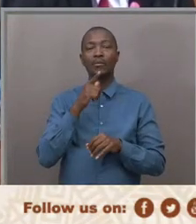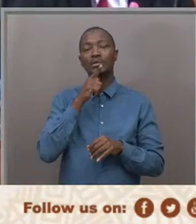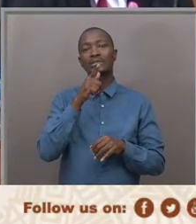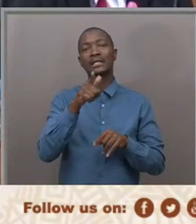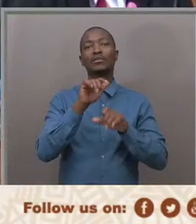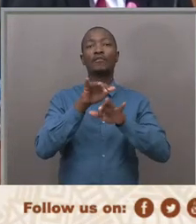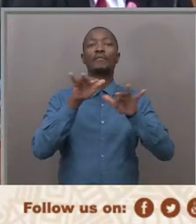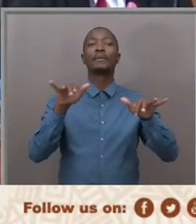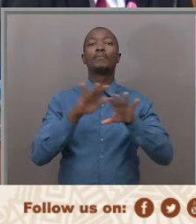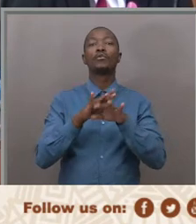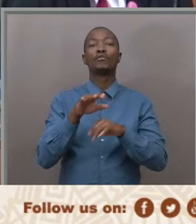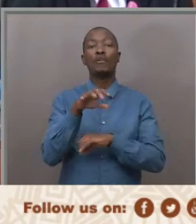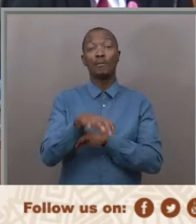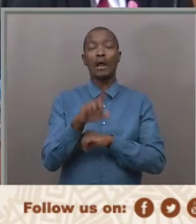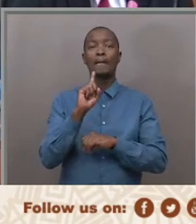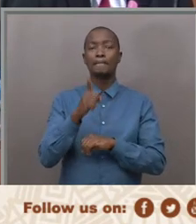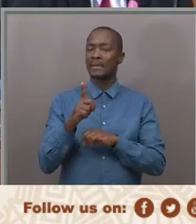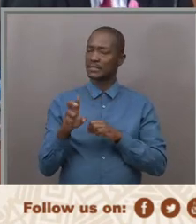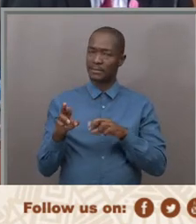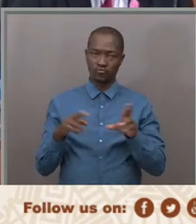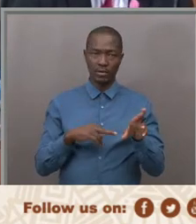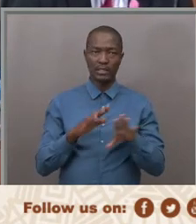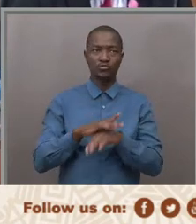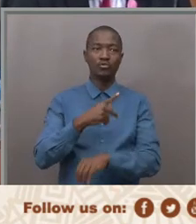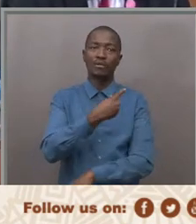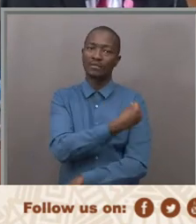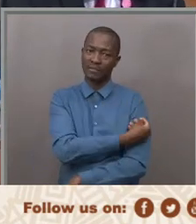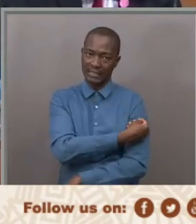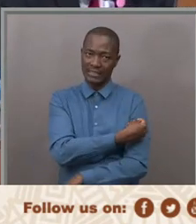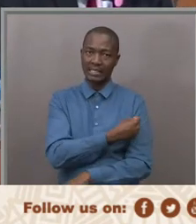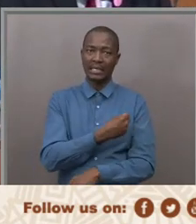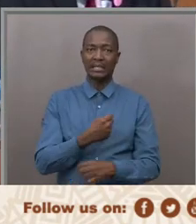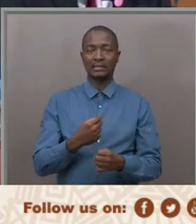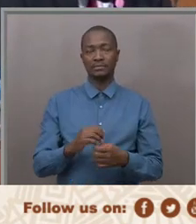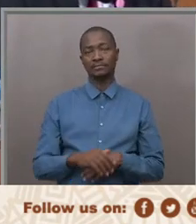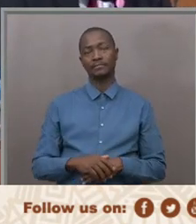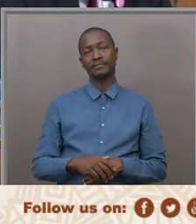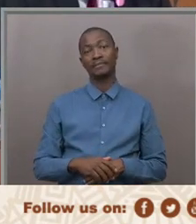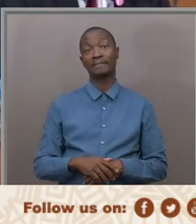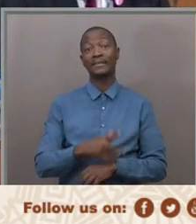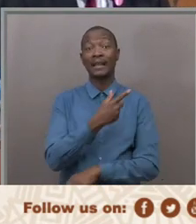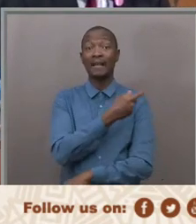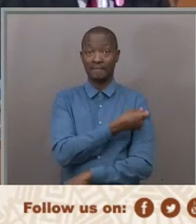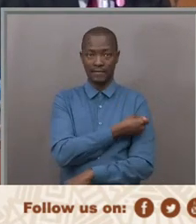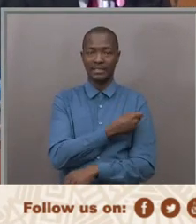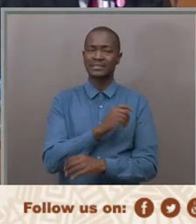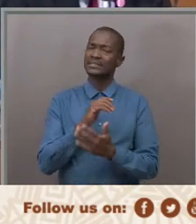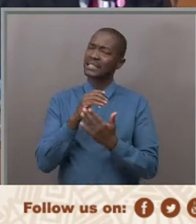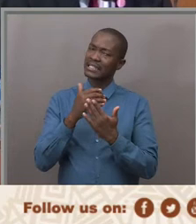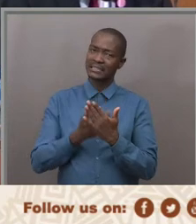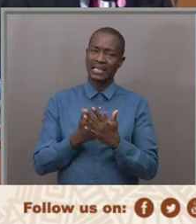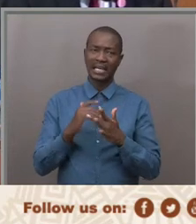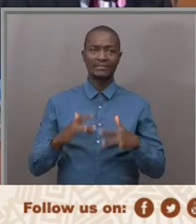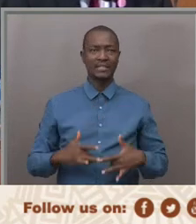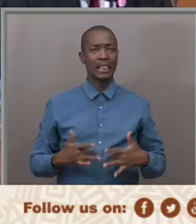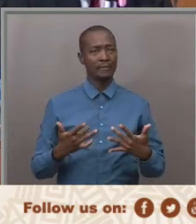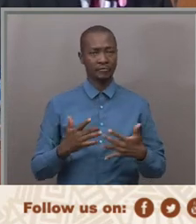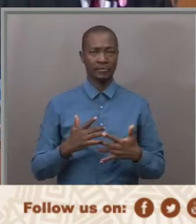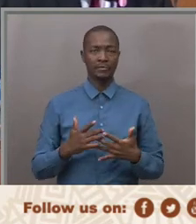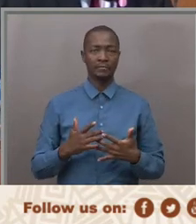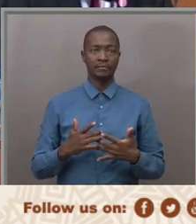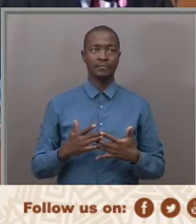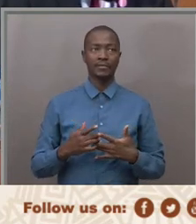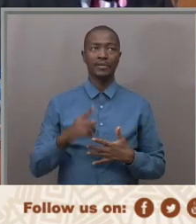our province to get ready to vaccinate in large numbers. Vaccines do save life, honorable members. We